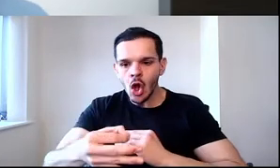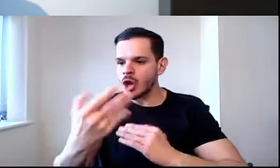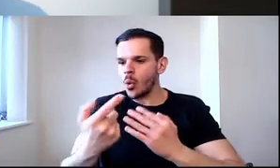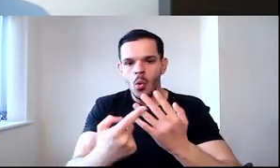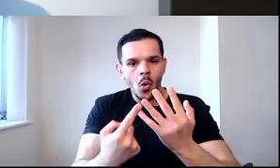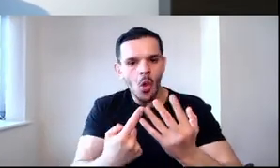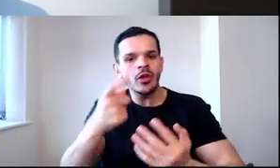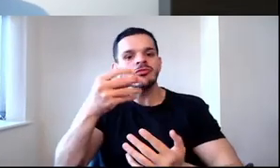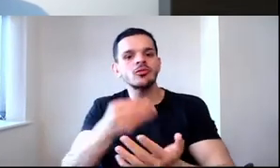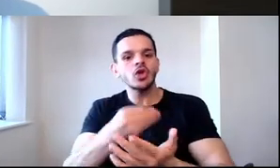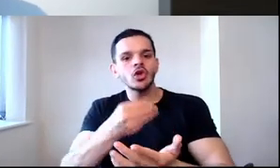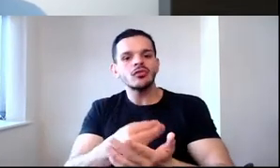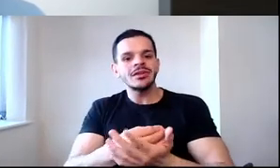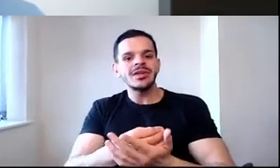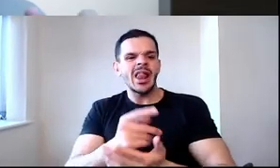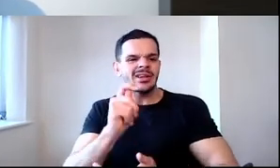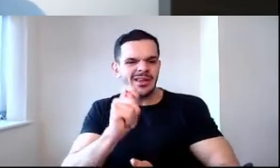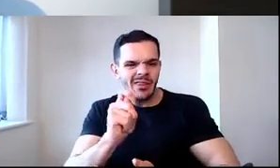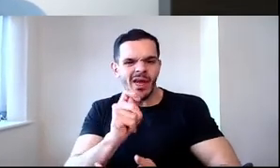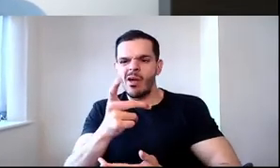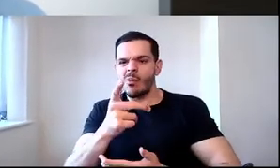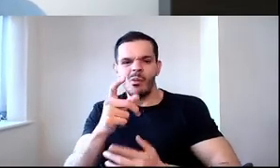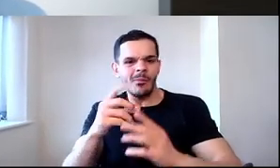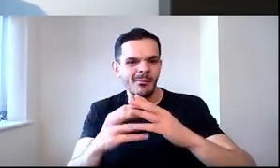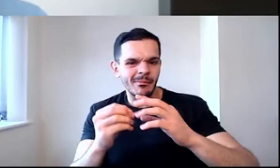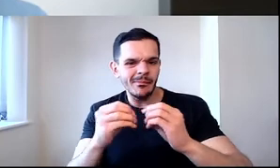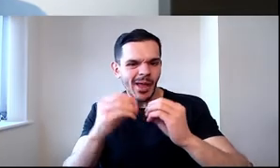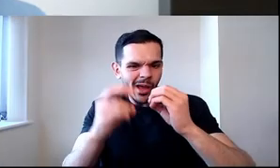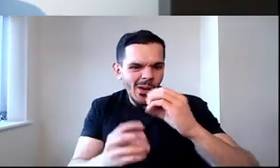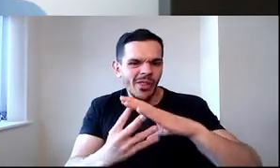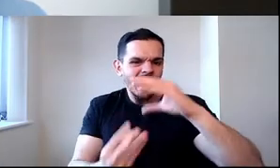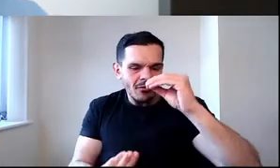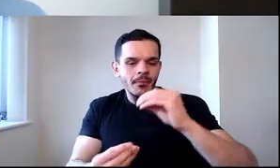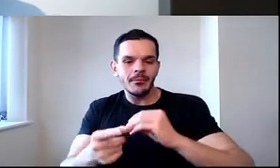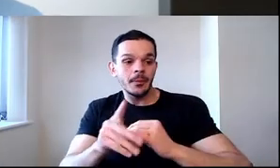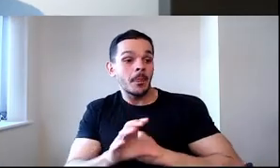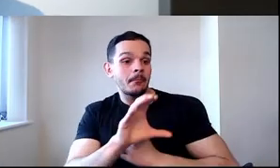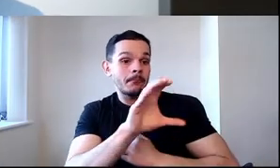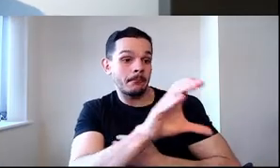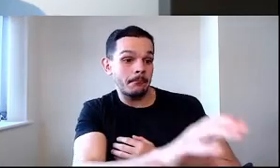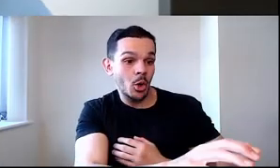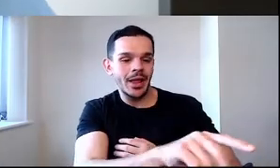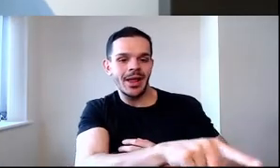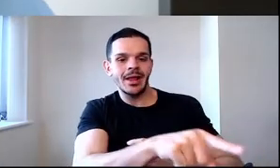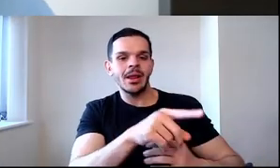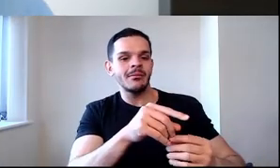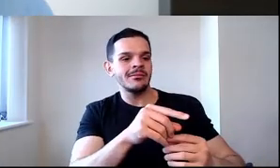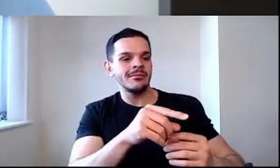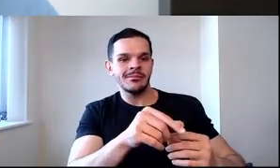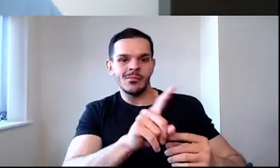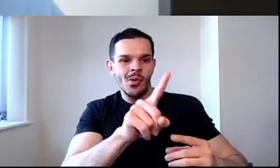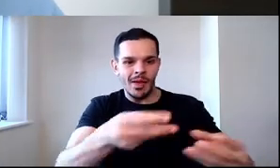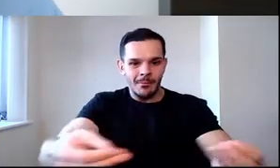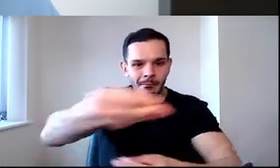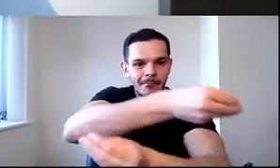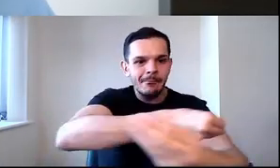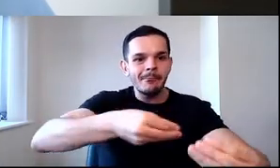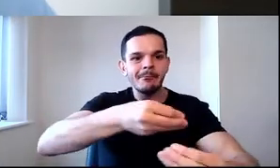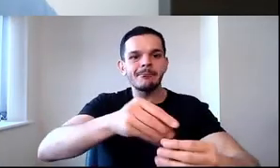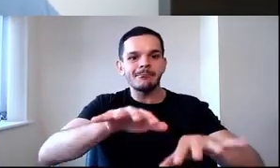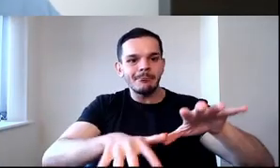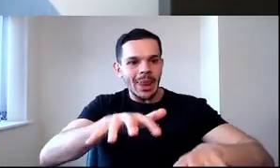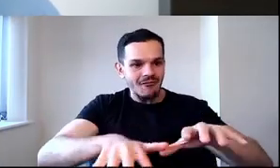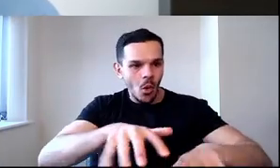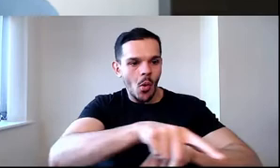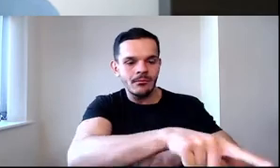a value and basically providing it to a platform which has a liquidity pool. And a liquidity pool is basically